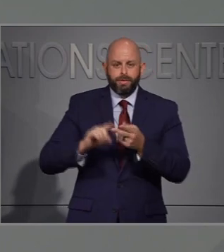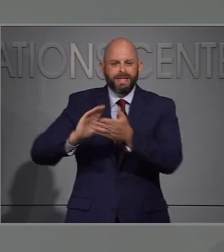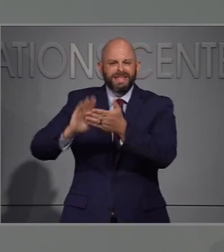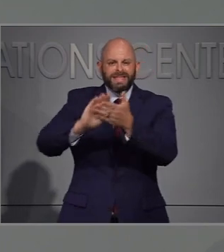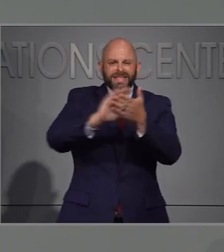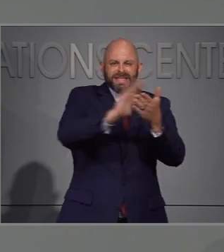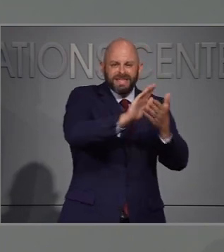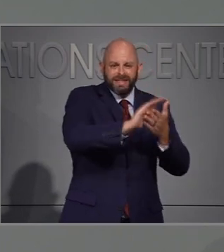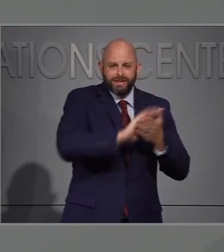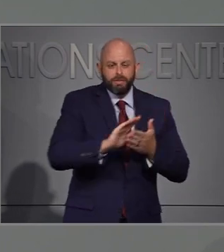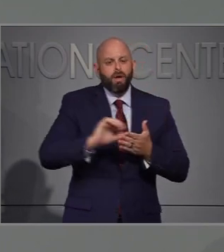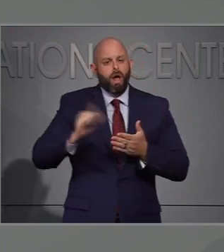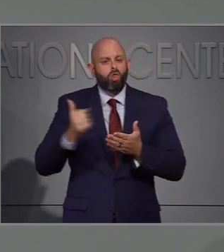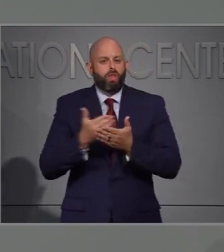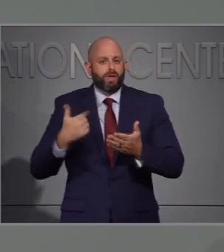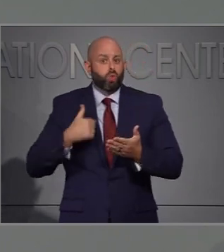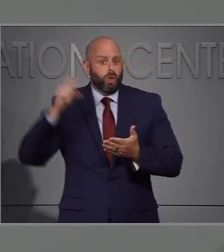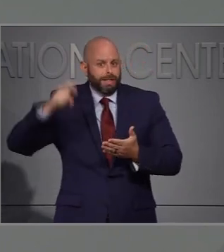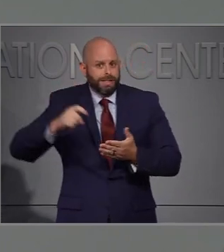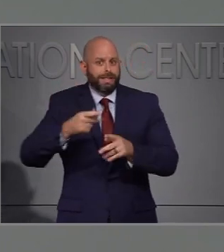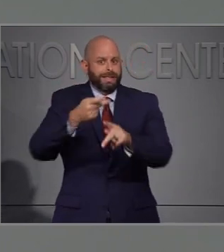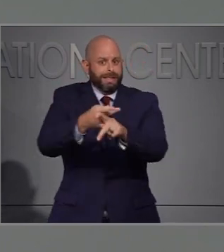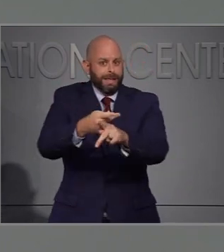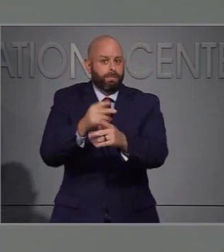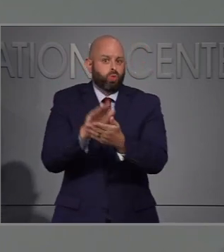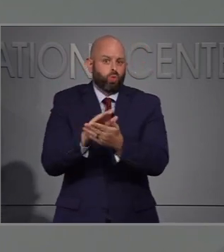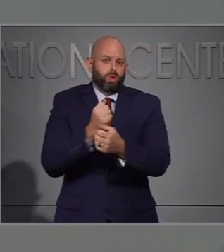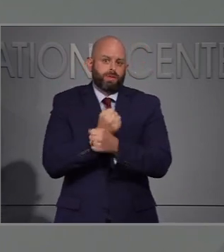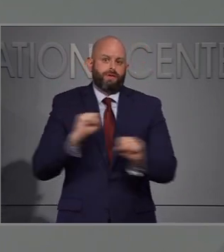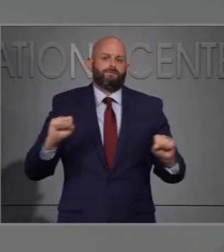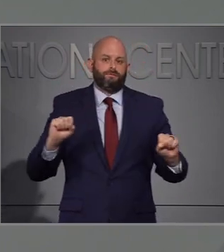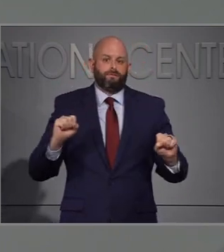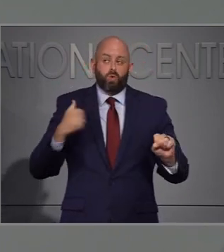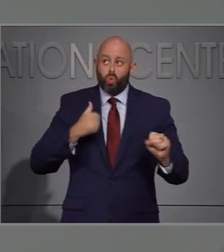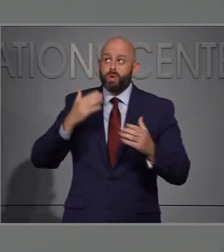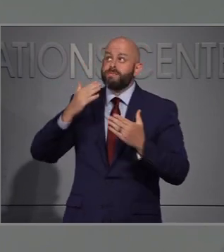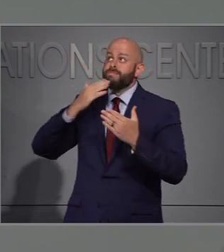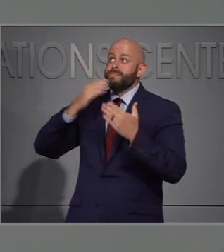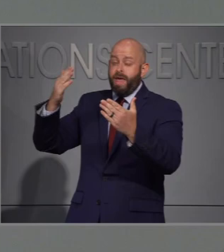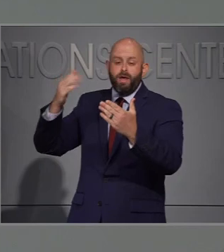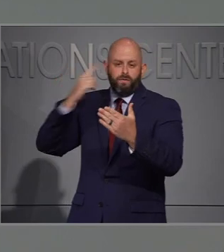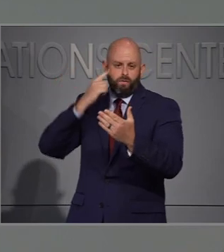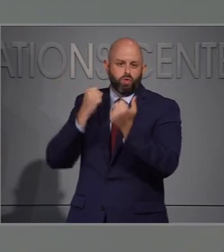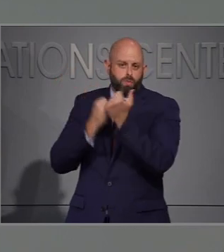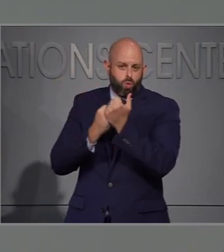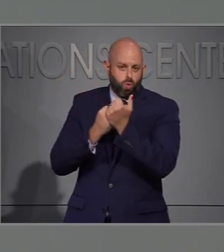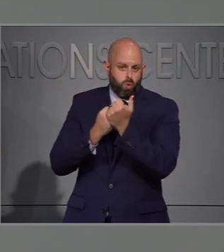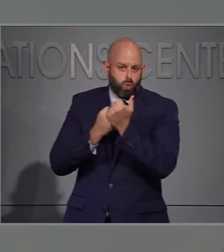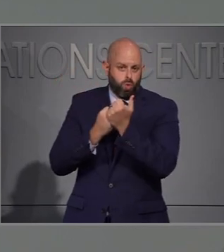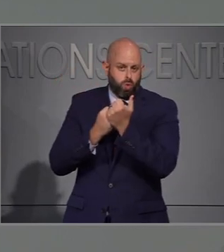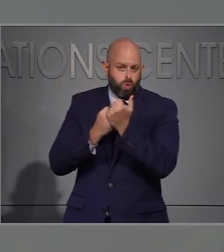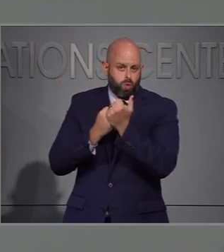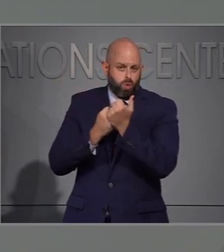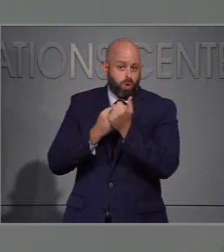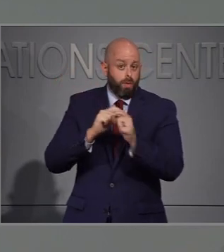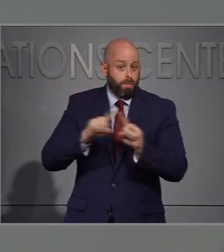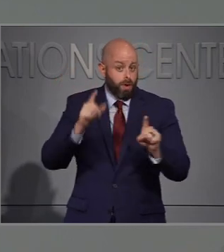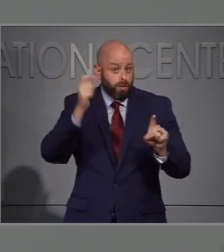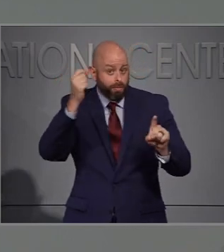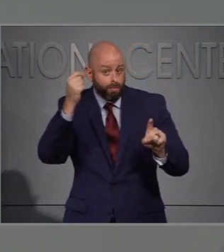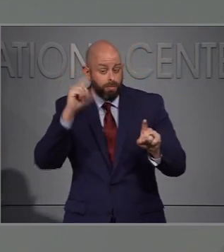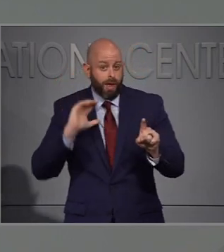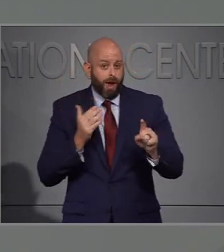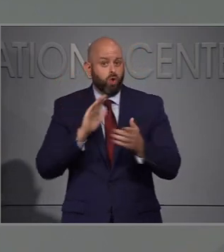keep our schools safe. We're grateful for this support. However, our schools' needs